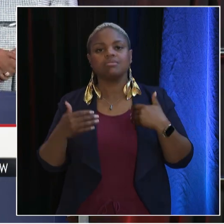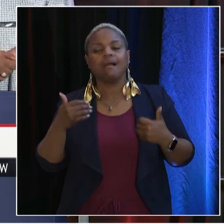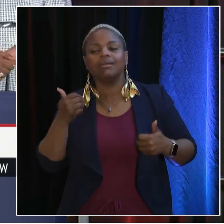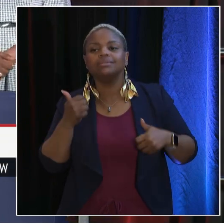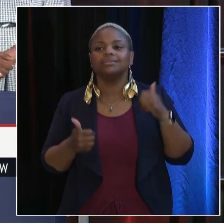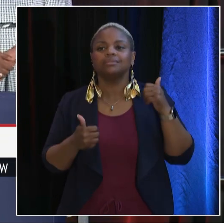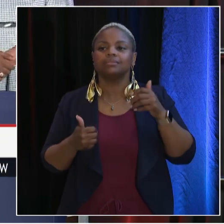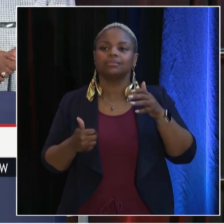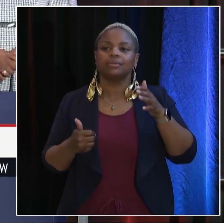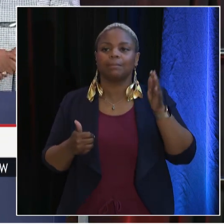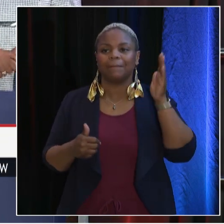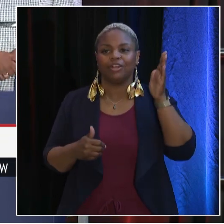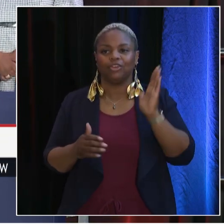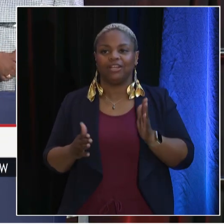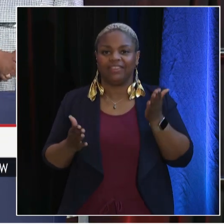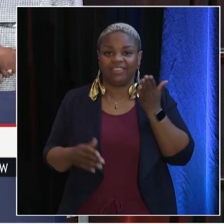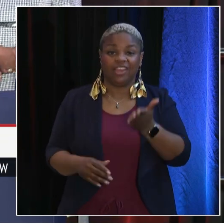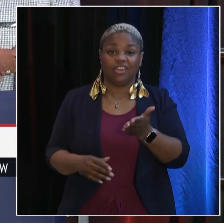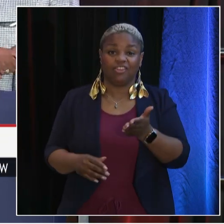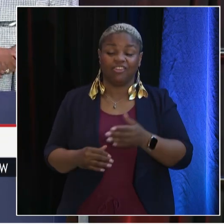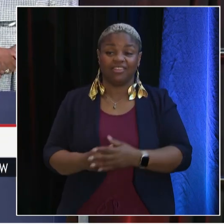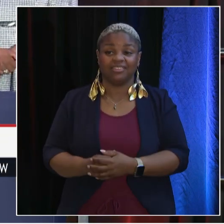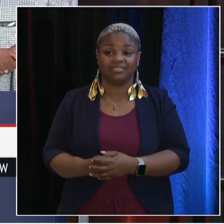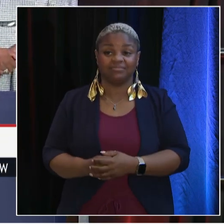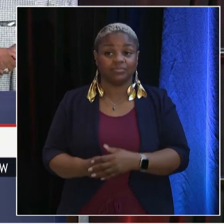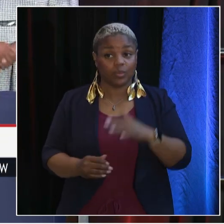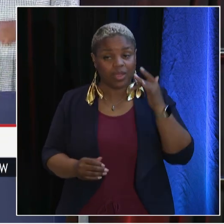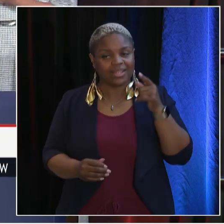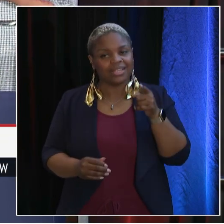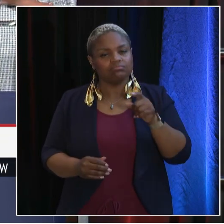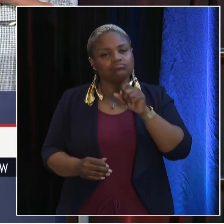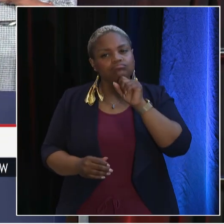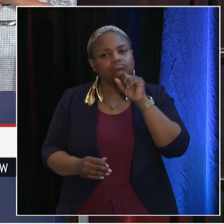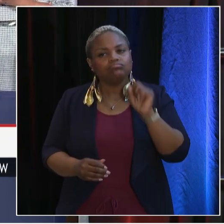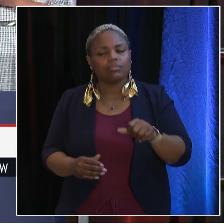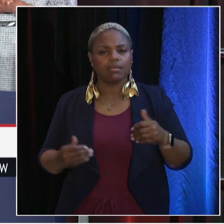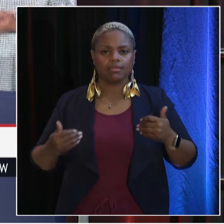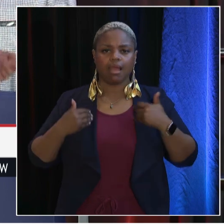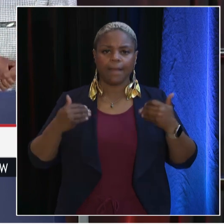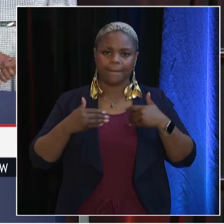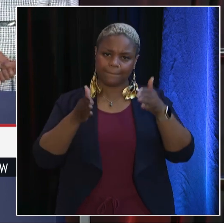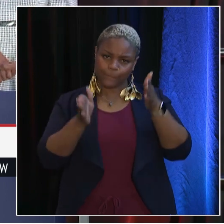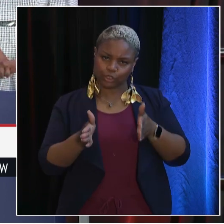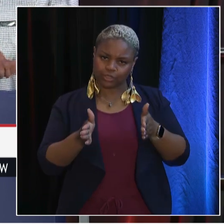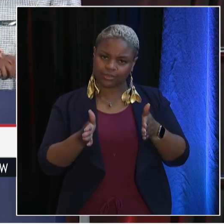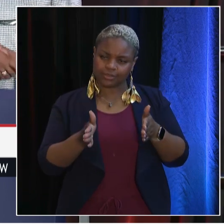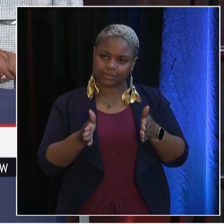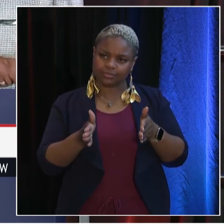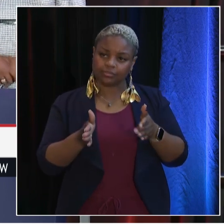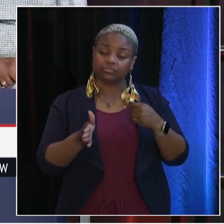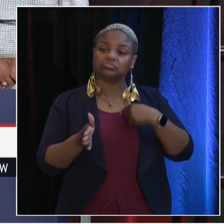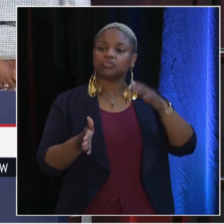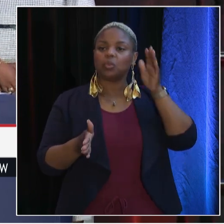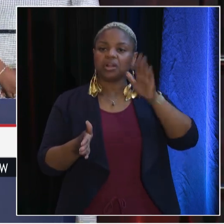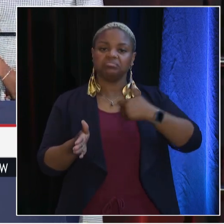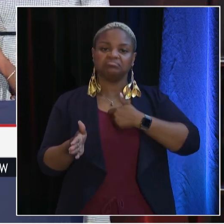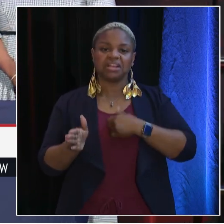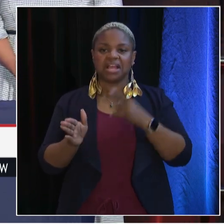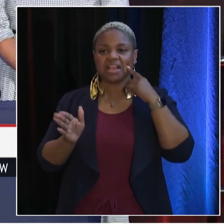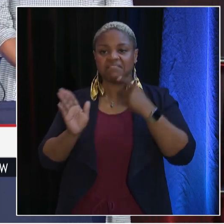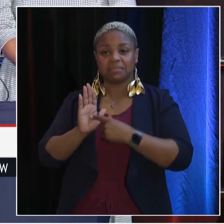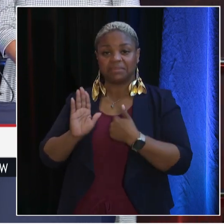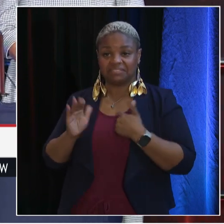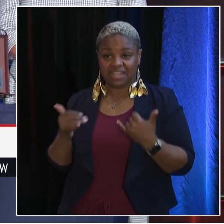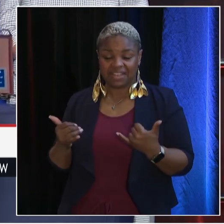he loved young people, and I'm going to put myself in the young person bucket for a second. And it was so important to